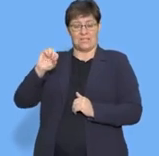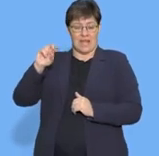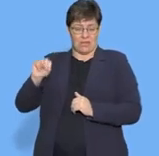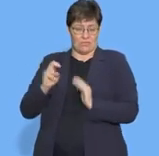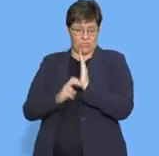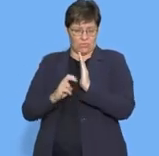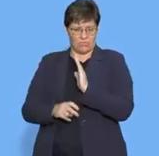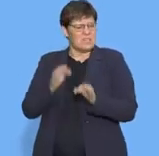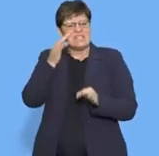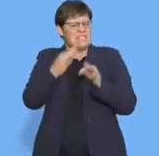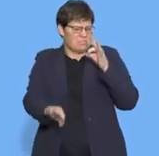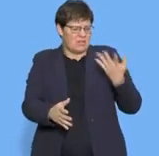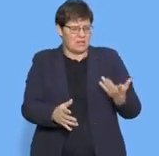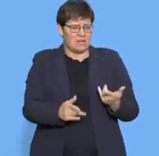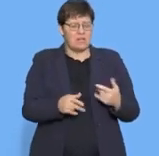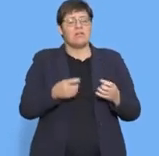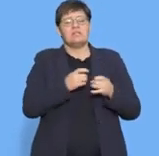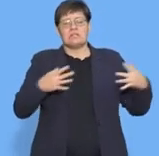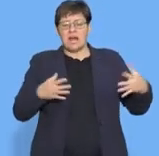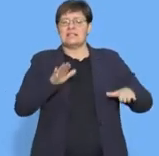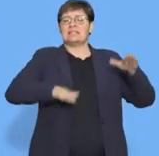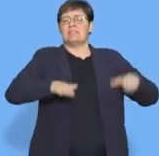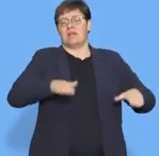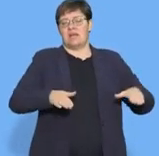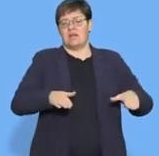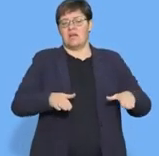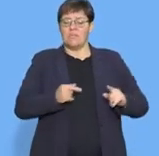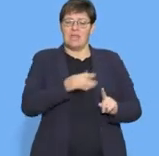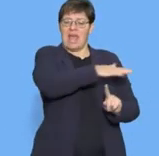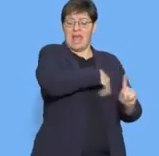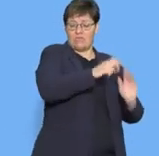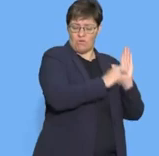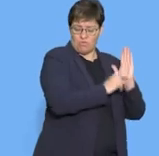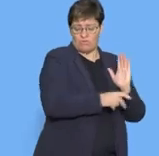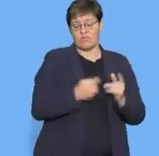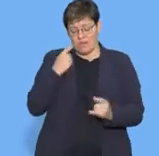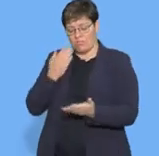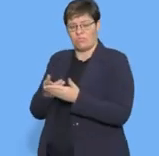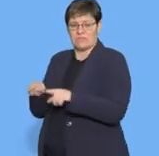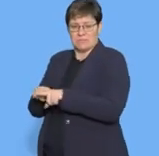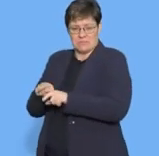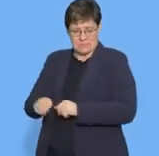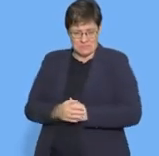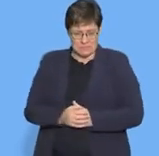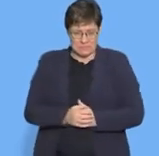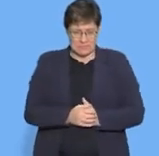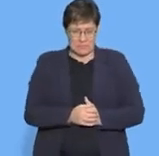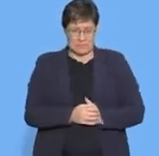pretty simple, and we start off basically very similar to how we start off the area rule proof. Let's go.